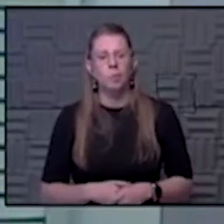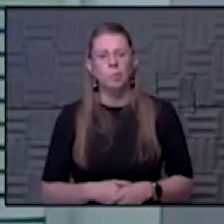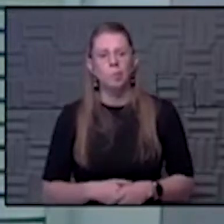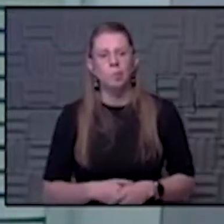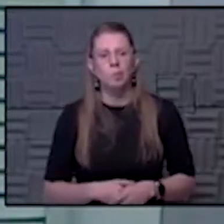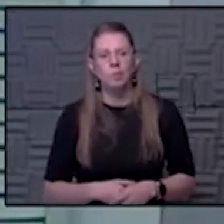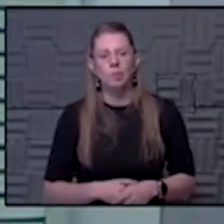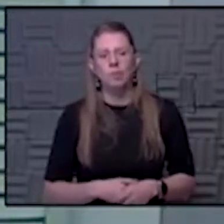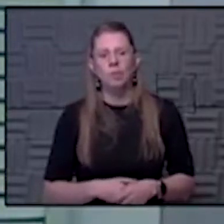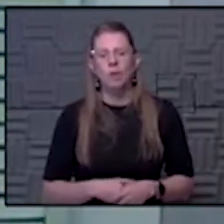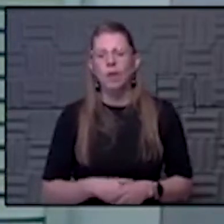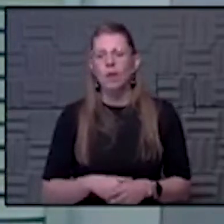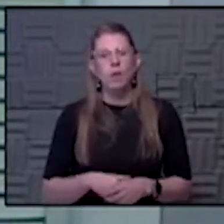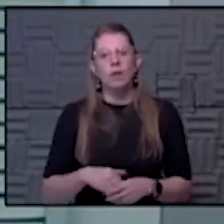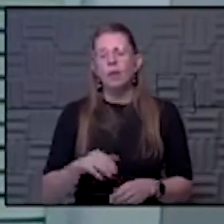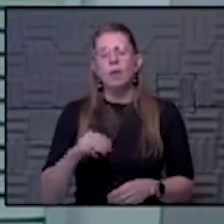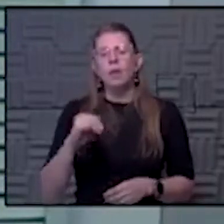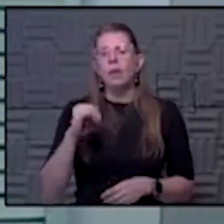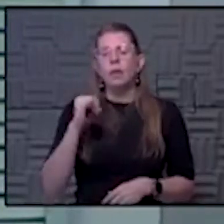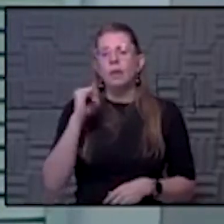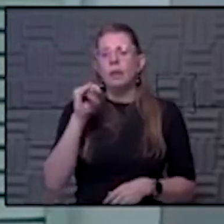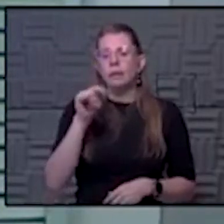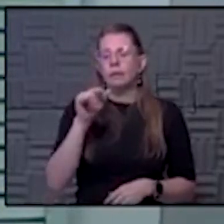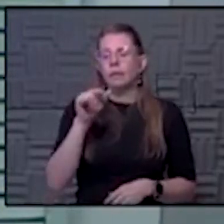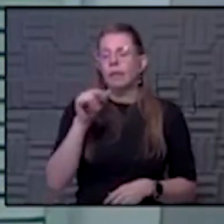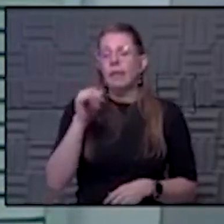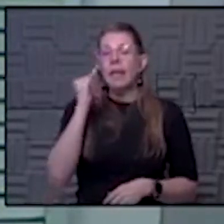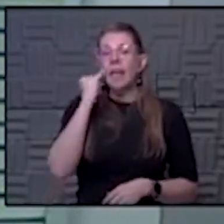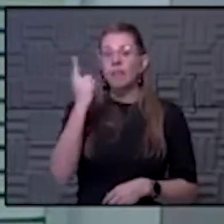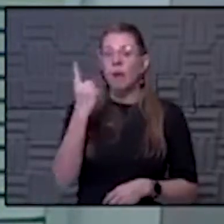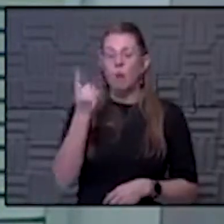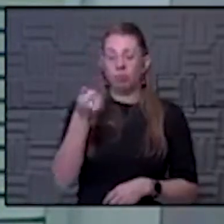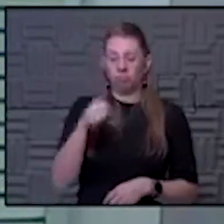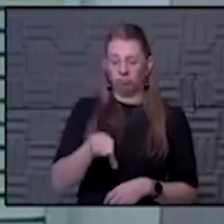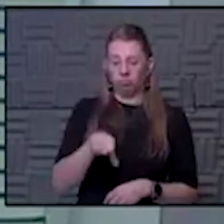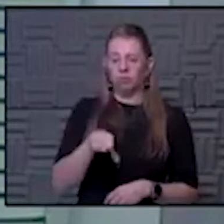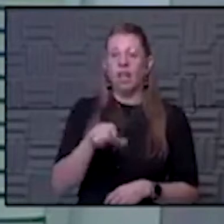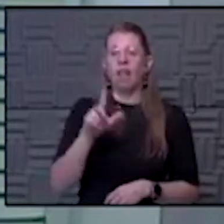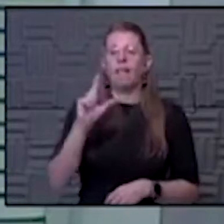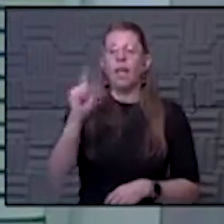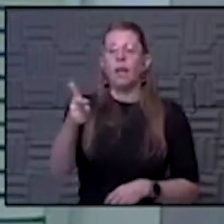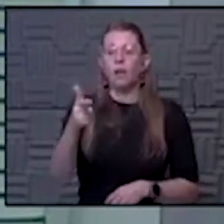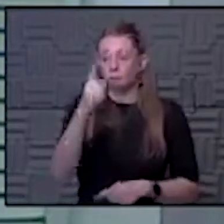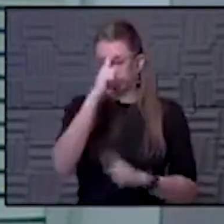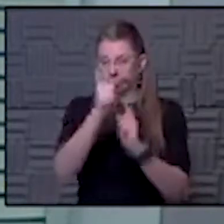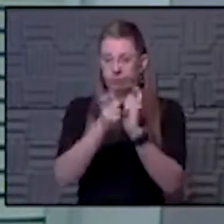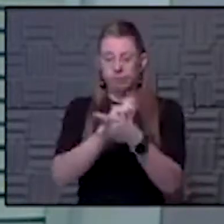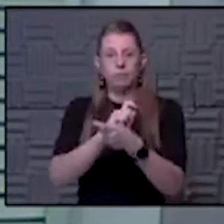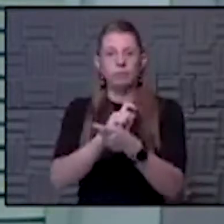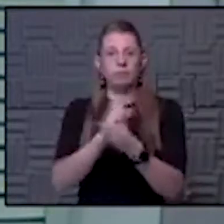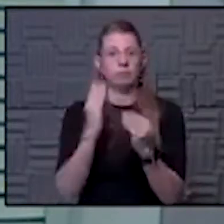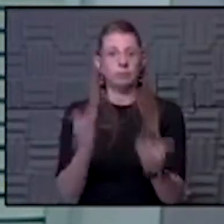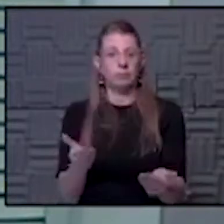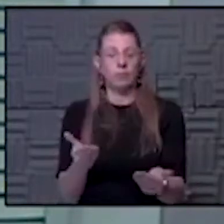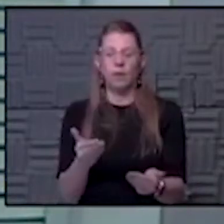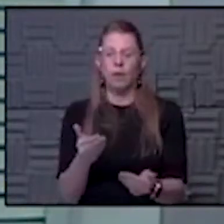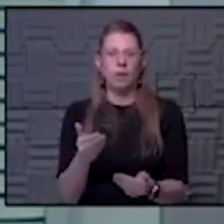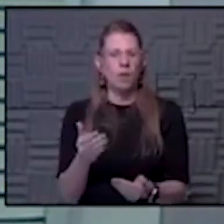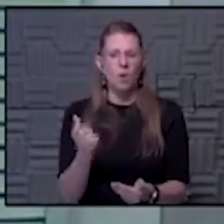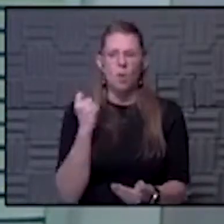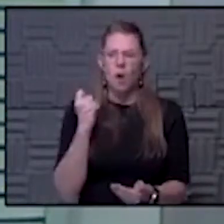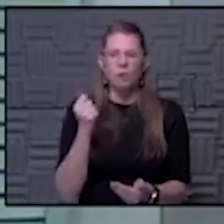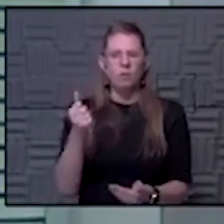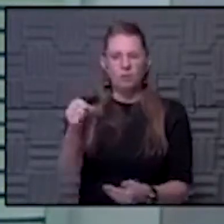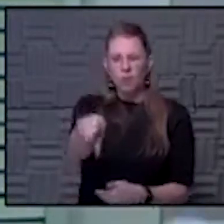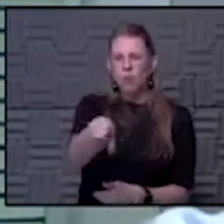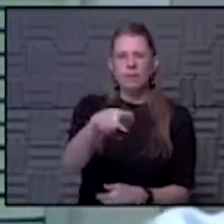We will not turn down somebody that turns it away early on and then comes back and later on wants to get it. And, the